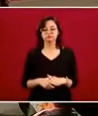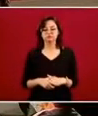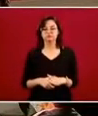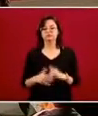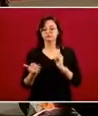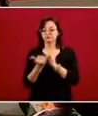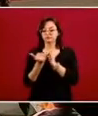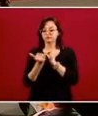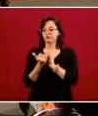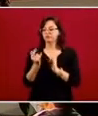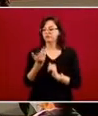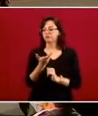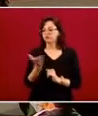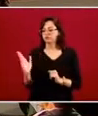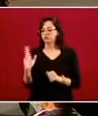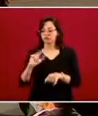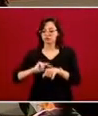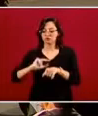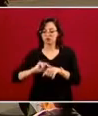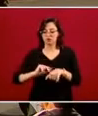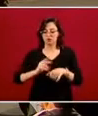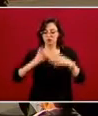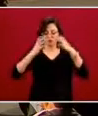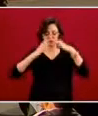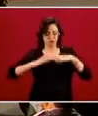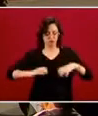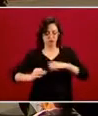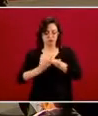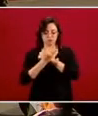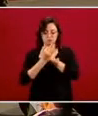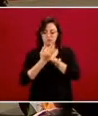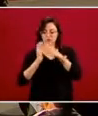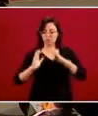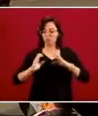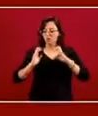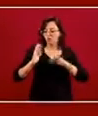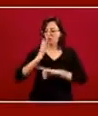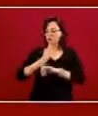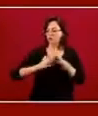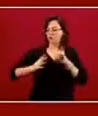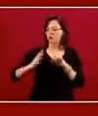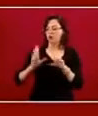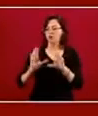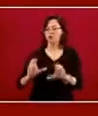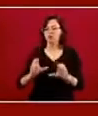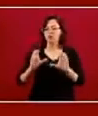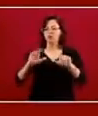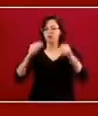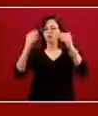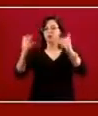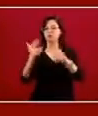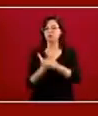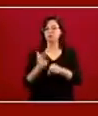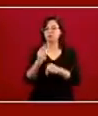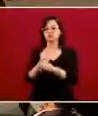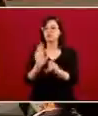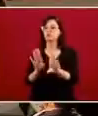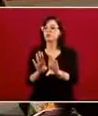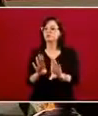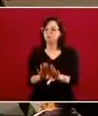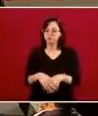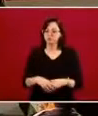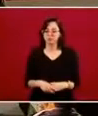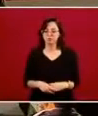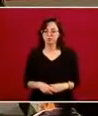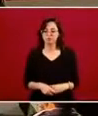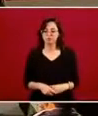strategy, and how are you going to be providing security and safety to these doctors, taking into account